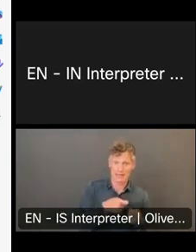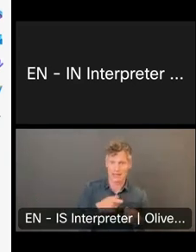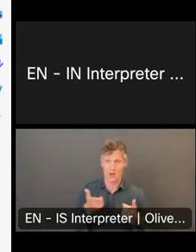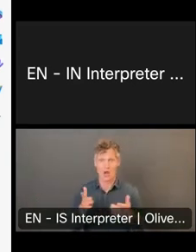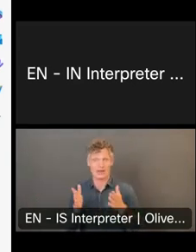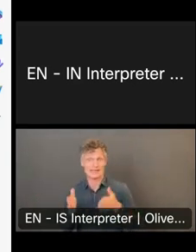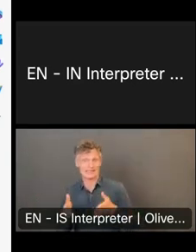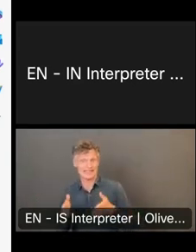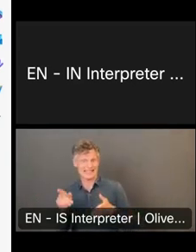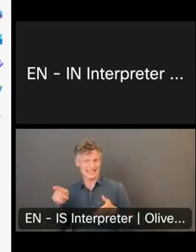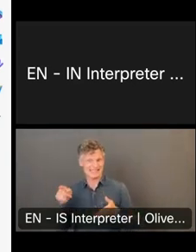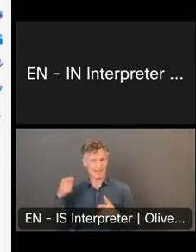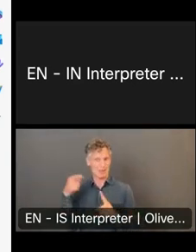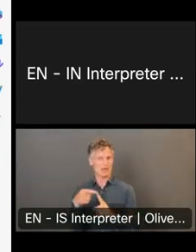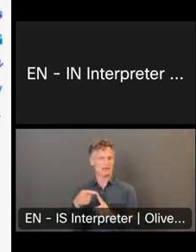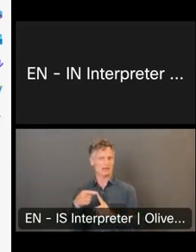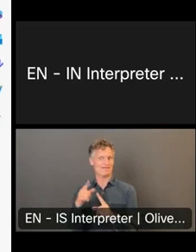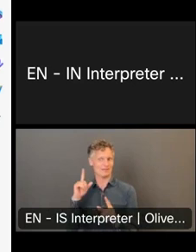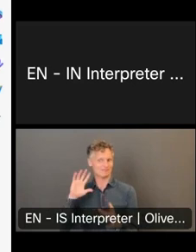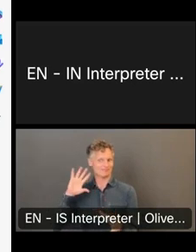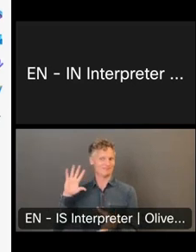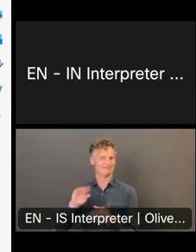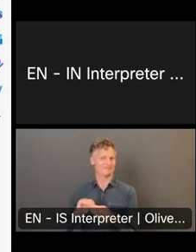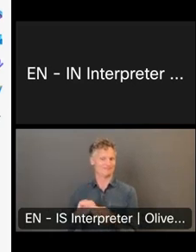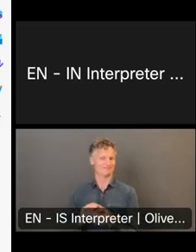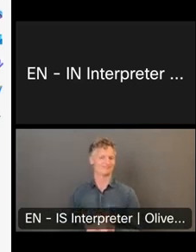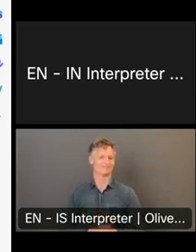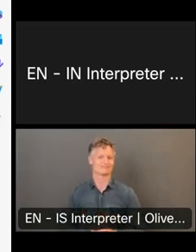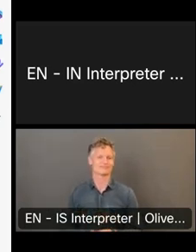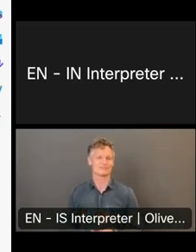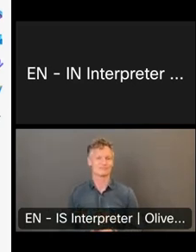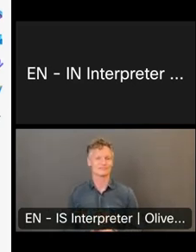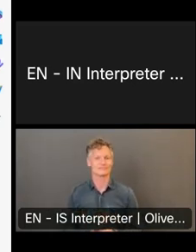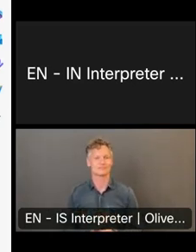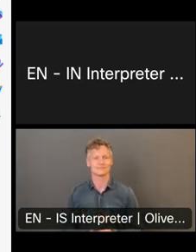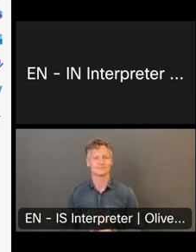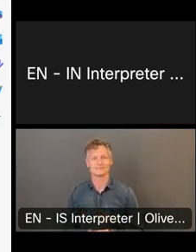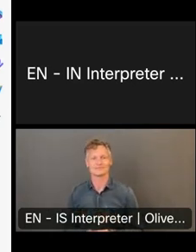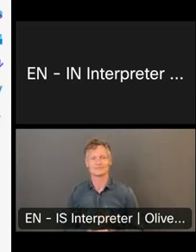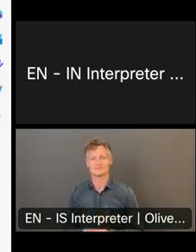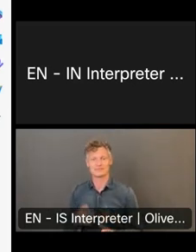here, particularly apt, that is, for the picture of communication advanced by Valente,